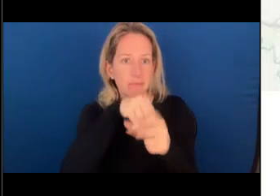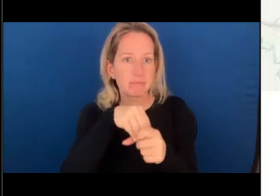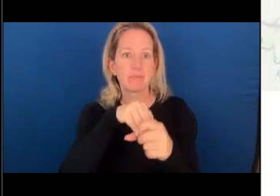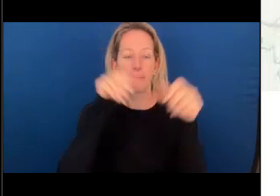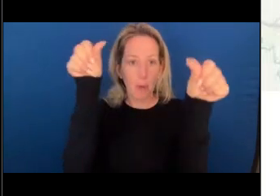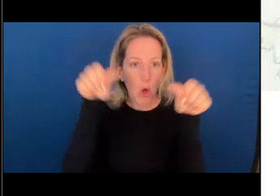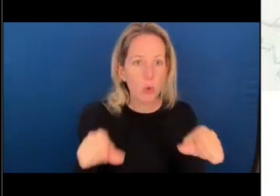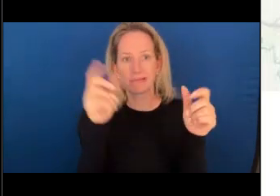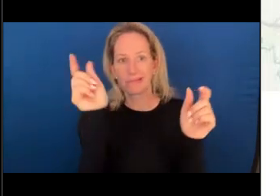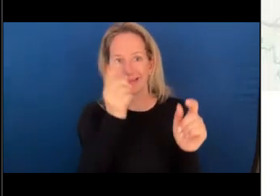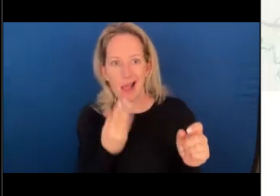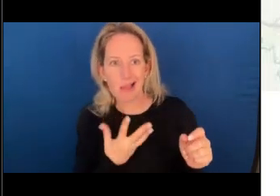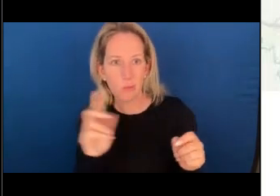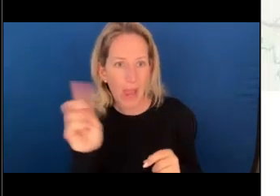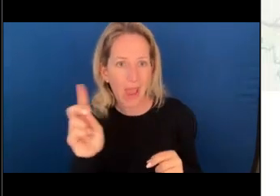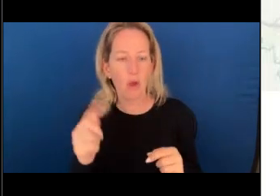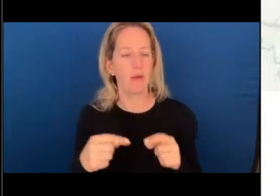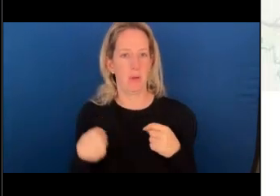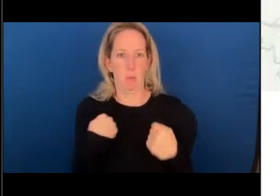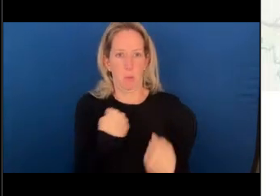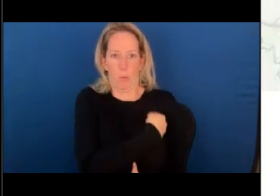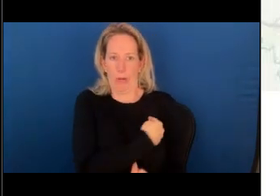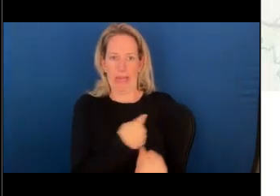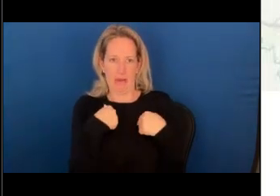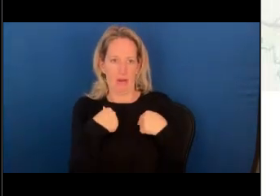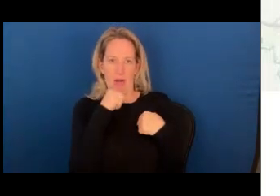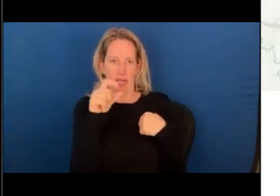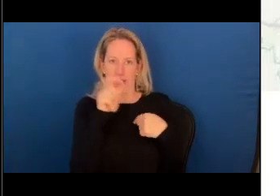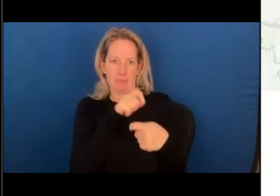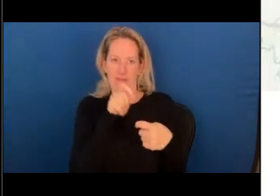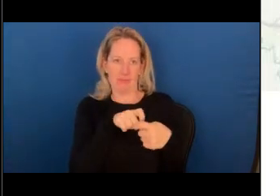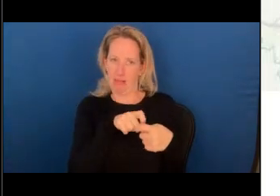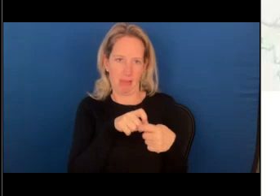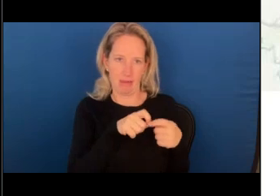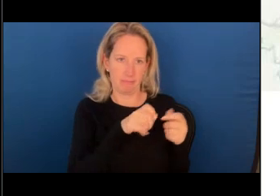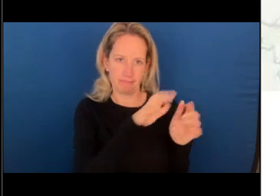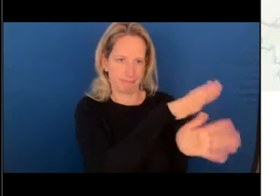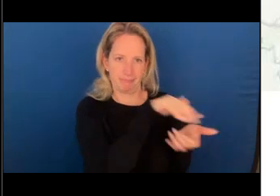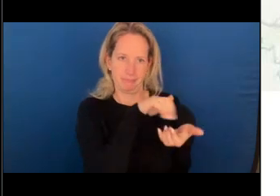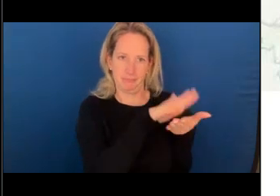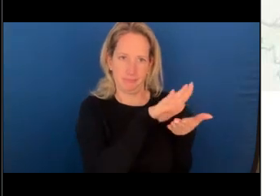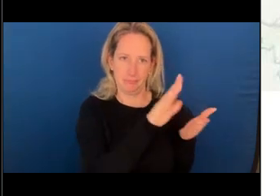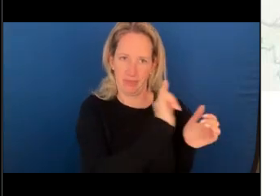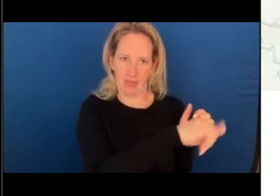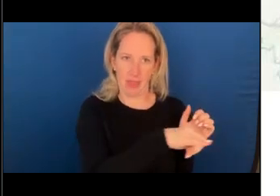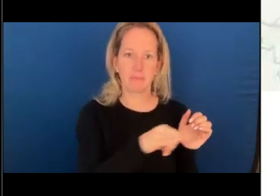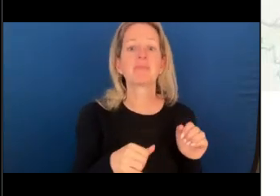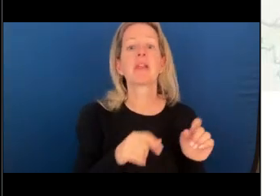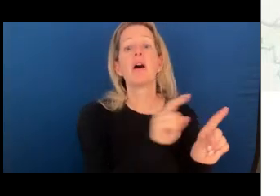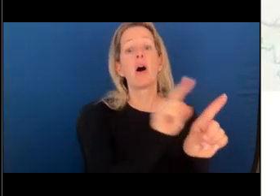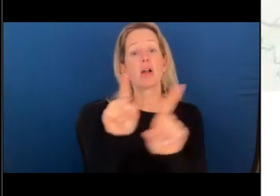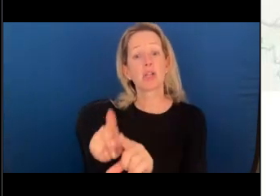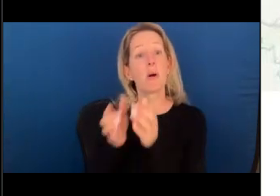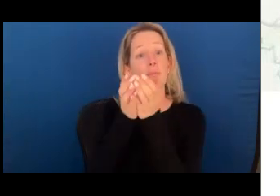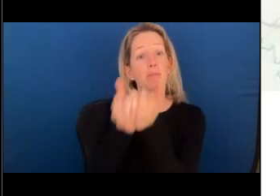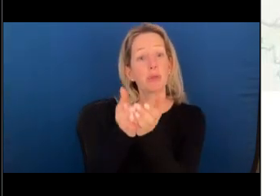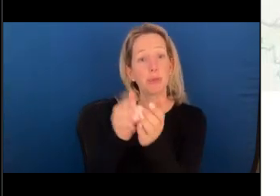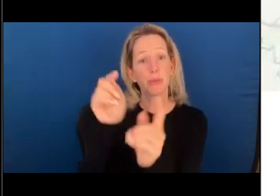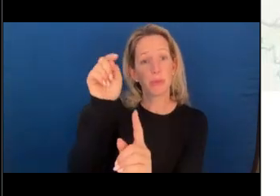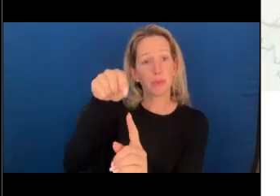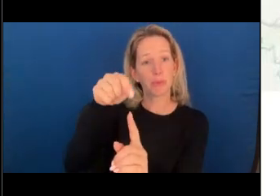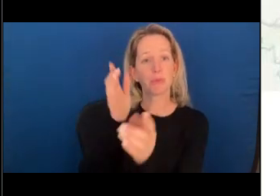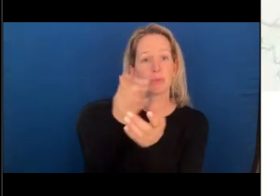the picture on the right are these blue boat drones that are in the works. We are going to equip them with side scan sonar to go out in the rivers and